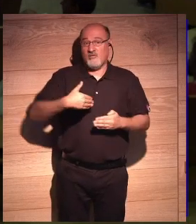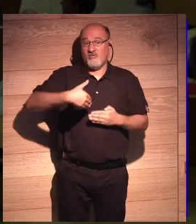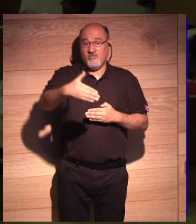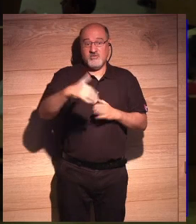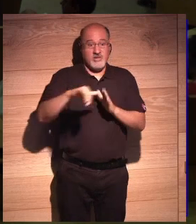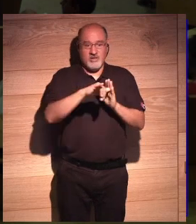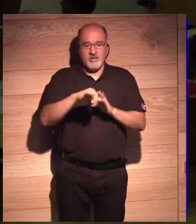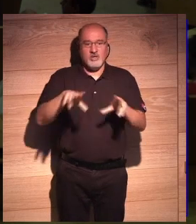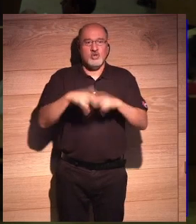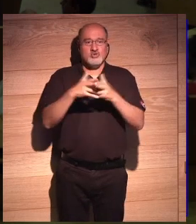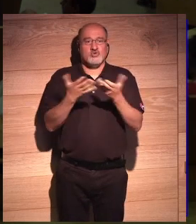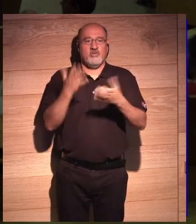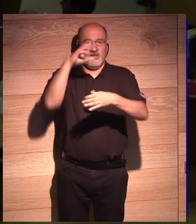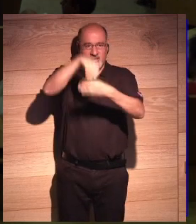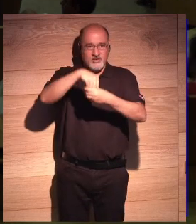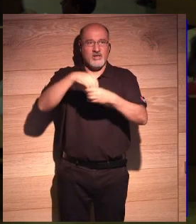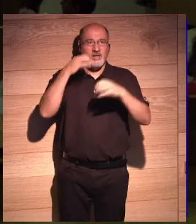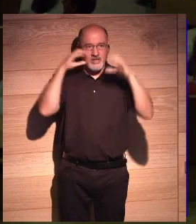where do you think that